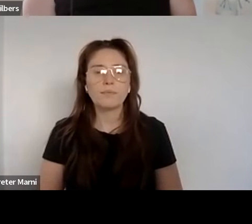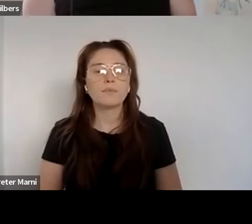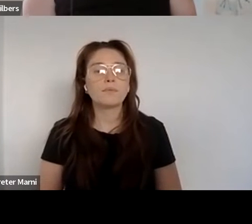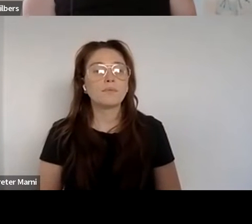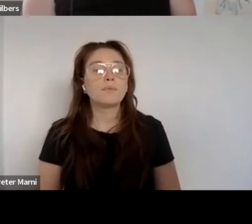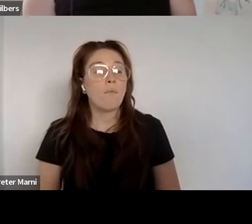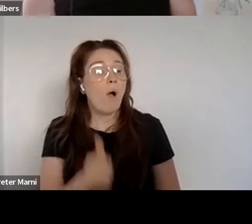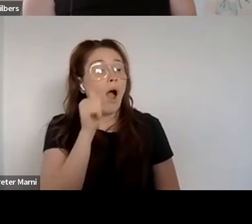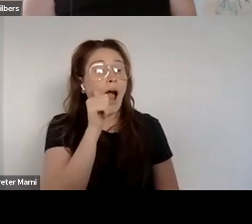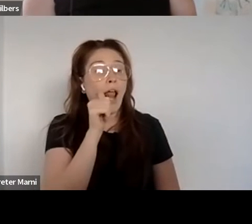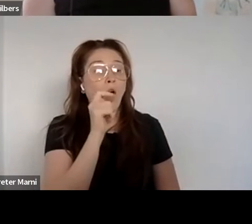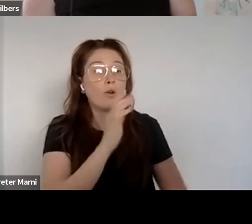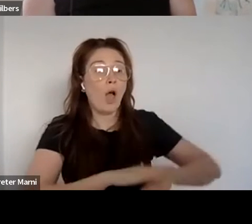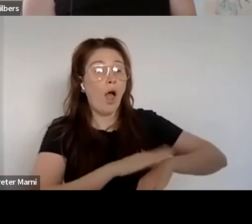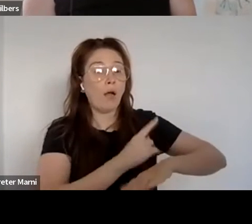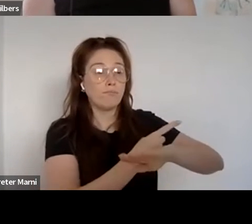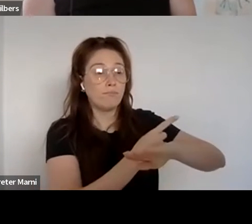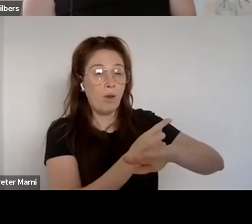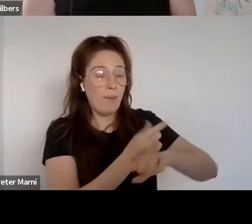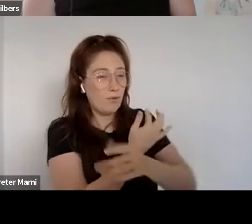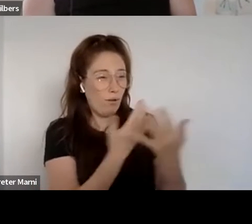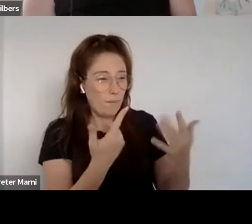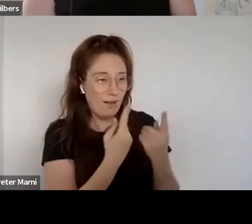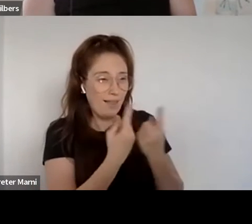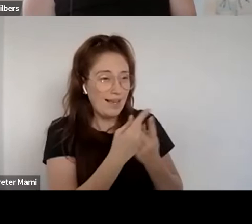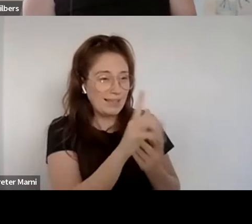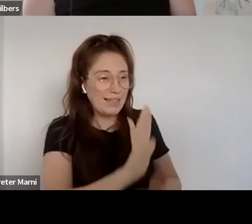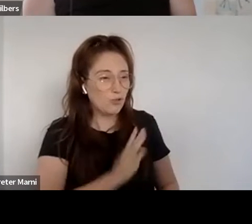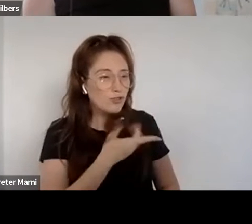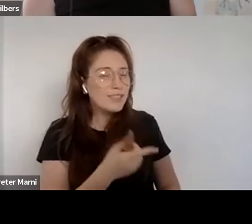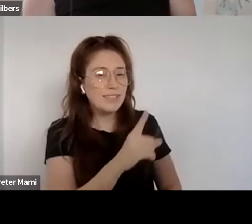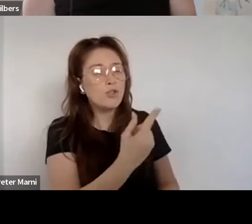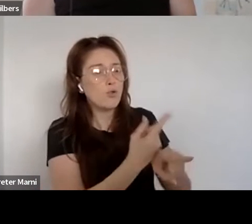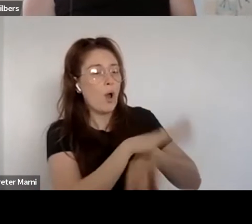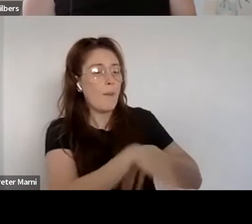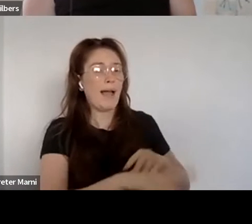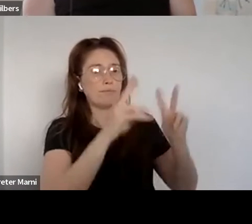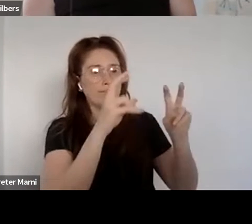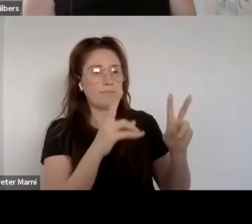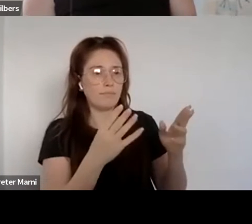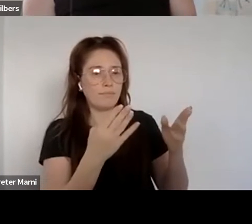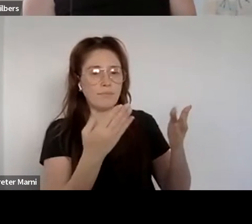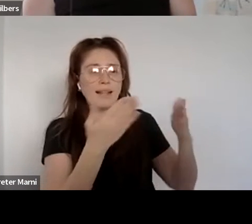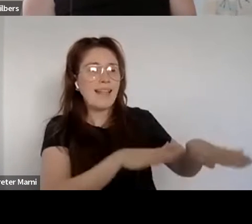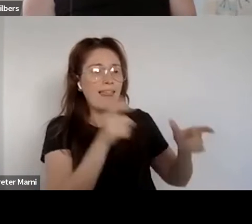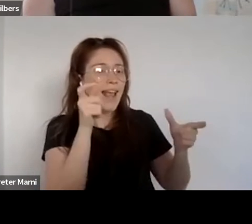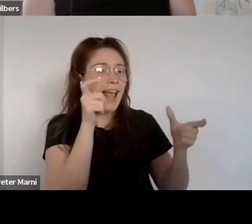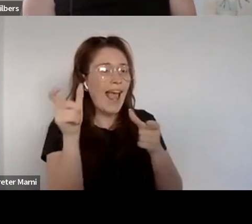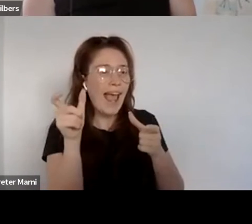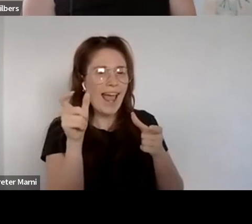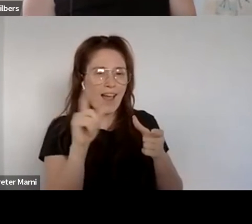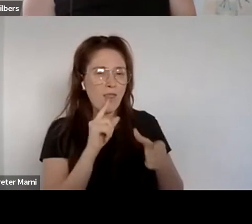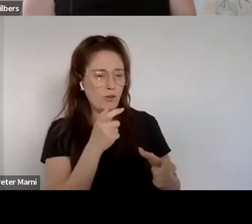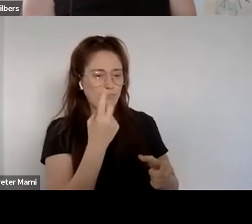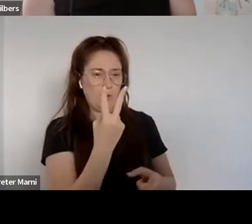but there's so many interesting things. I mean, just the notion of death care and the pairing of those two words is